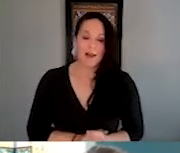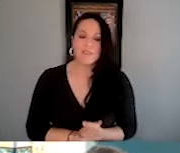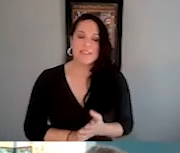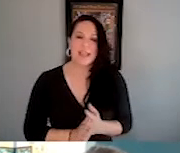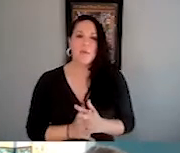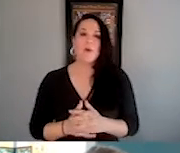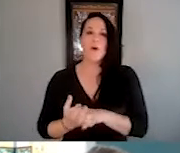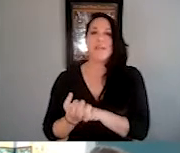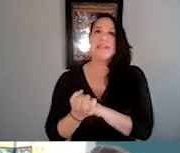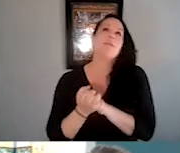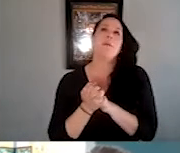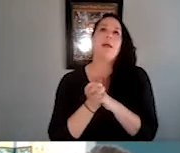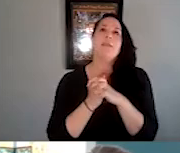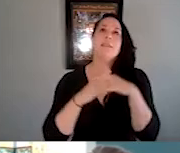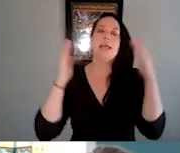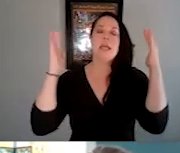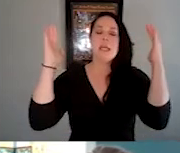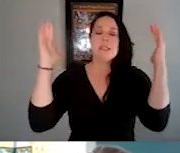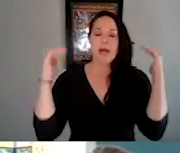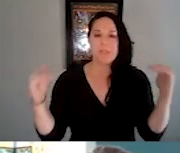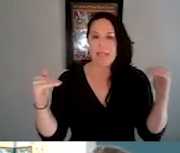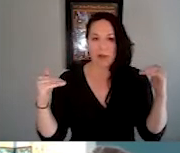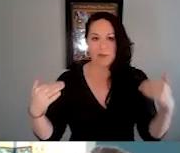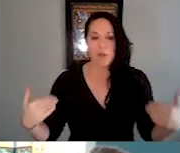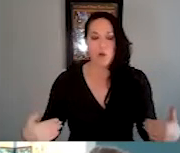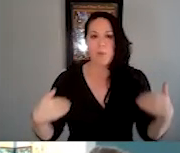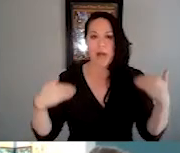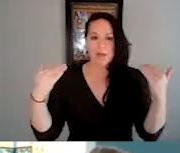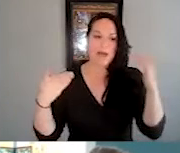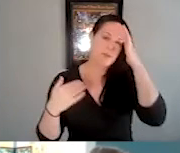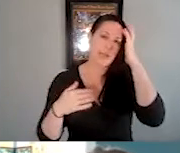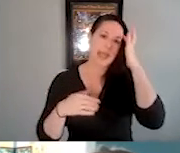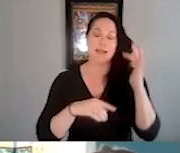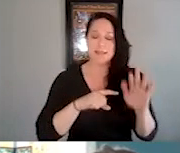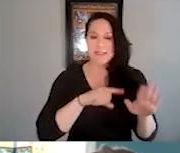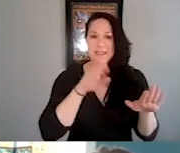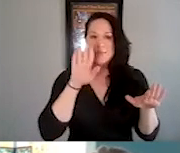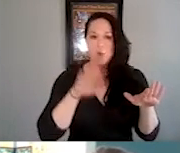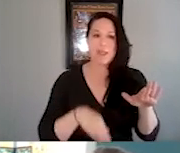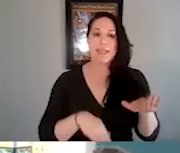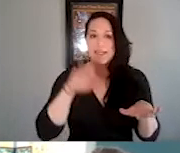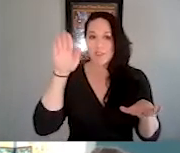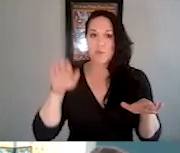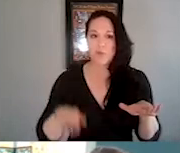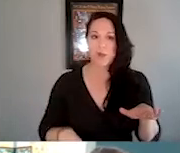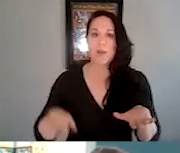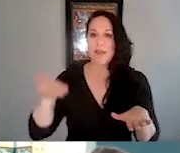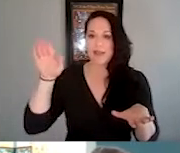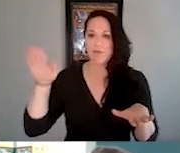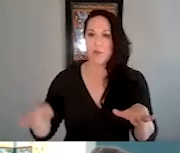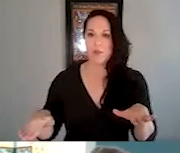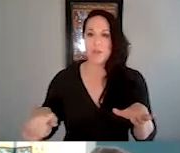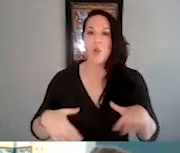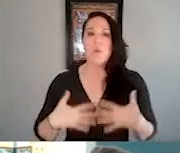Again, I often say we always think about policy as like top down or bottom up. And the way I like to see it is more like an engine where we're